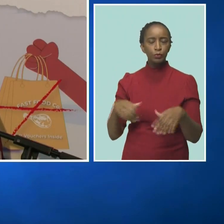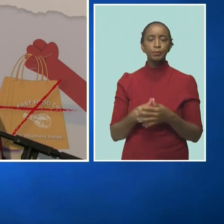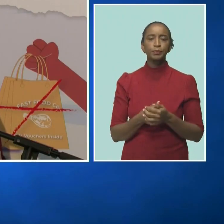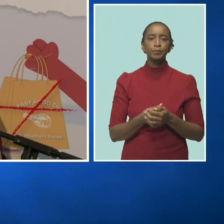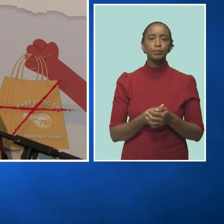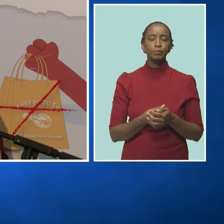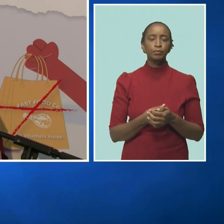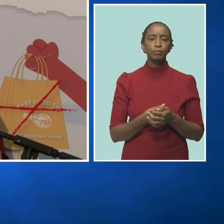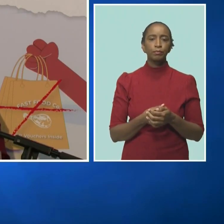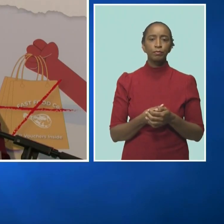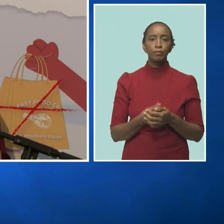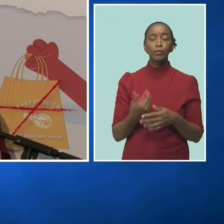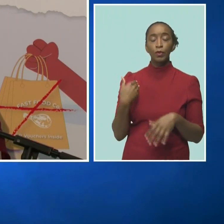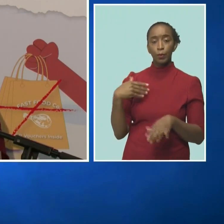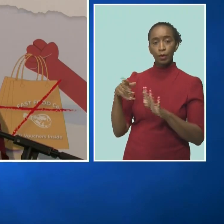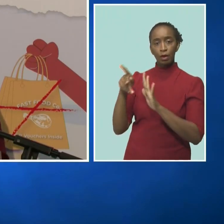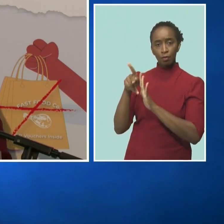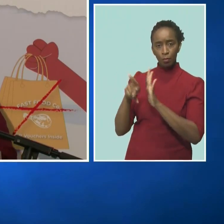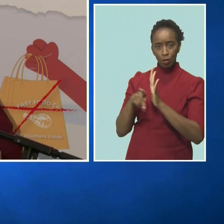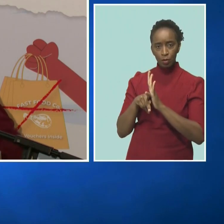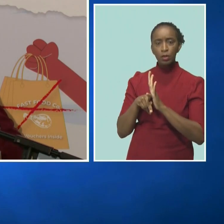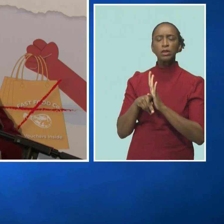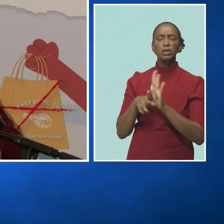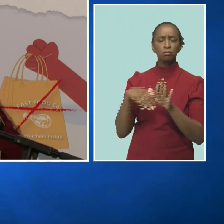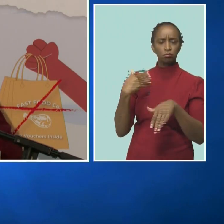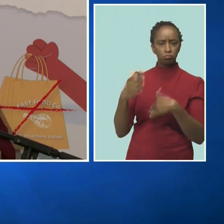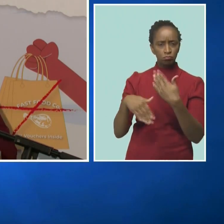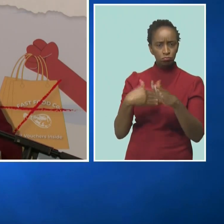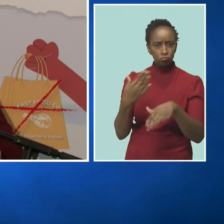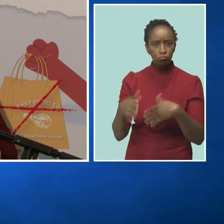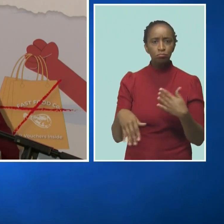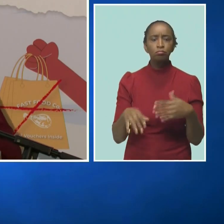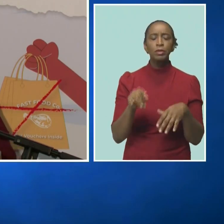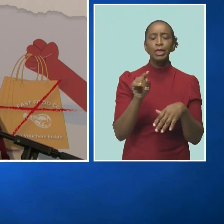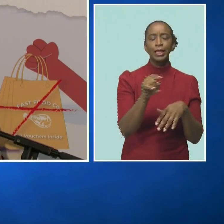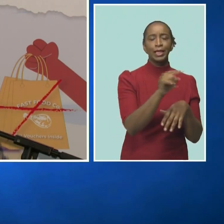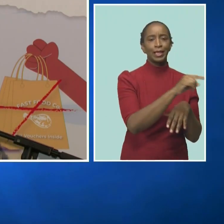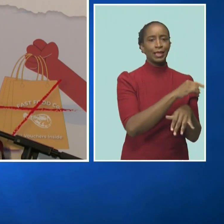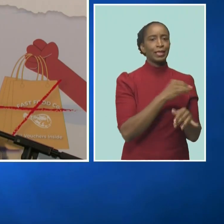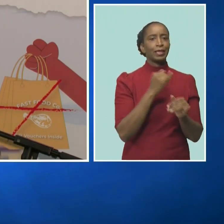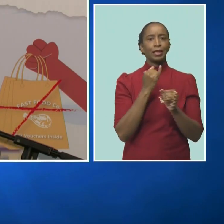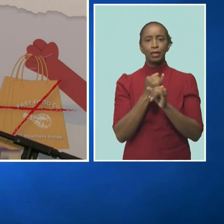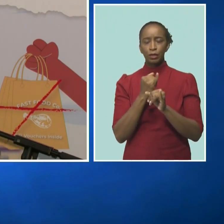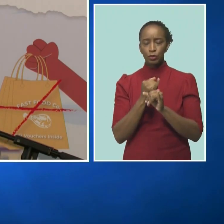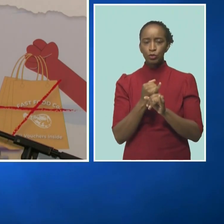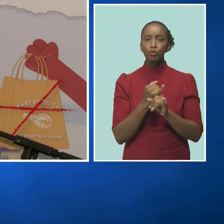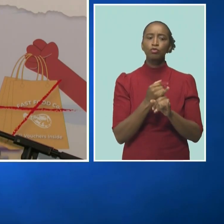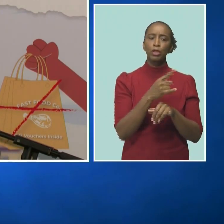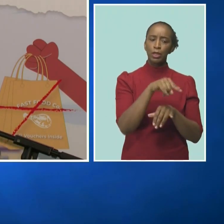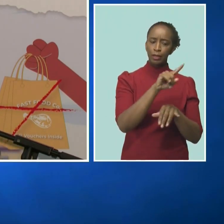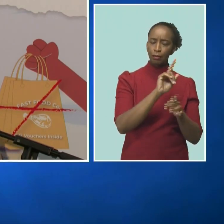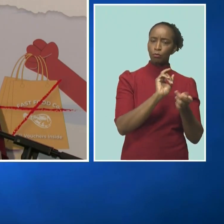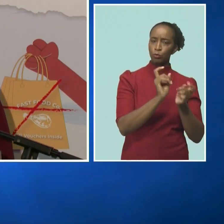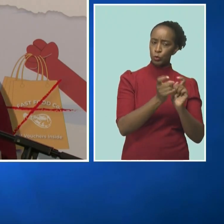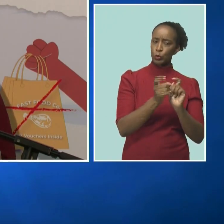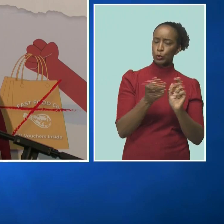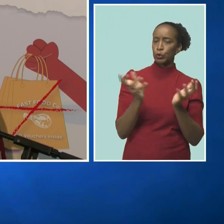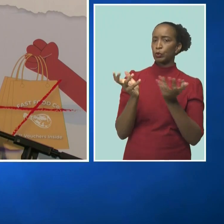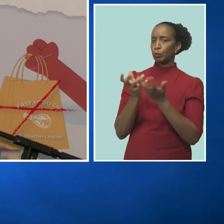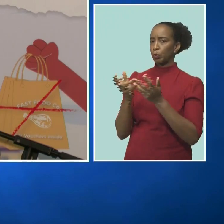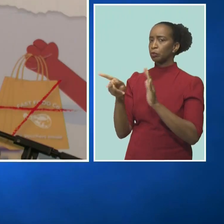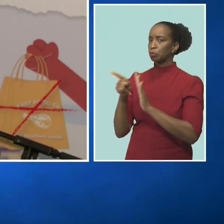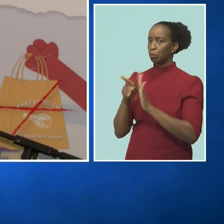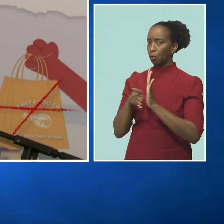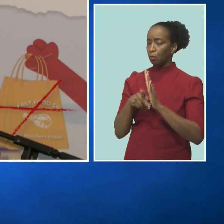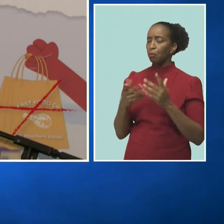door. We're going to get there with time. I believe that as our partners in industry and others come along, and we've seen it. We've seen some of